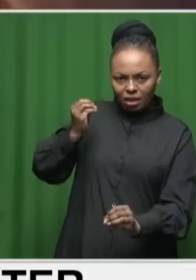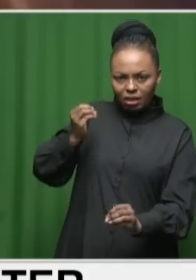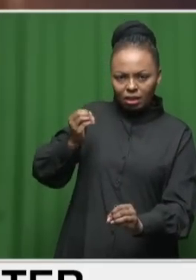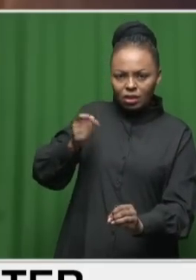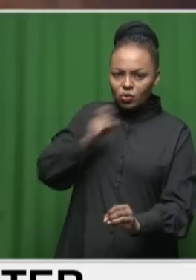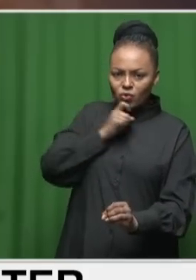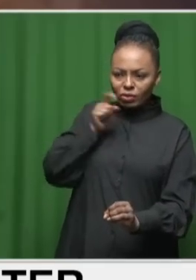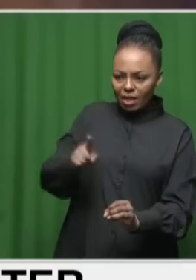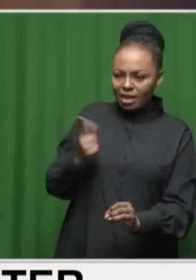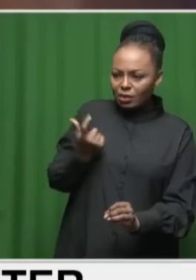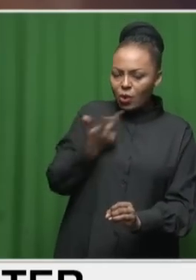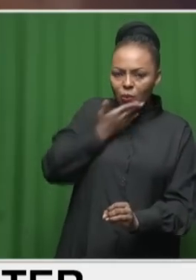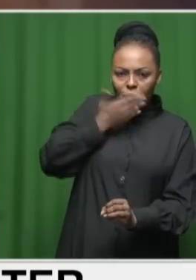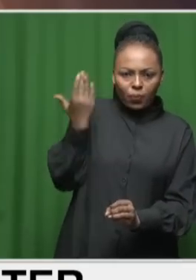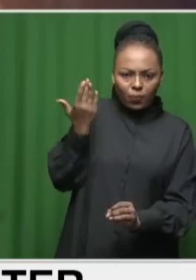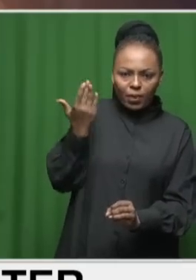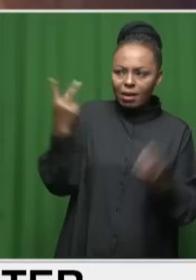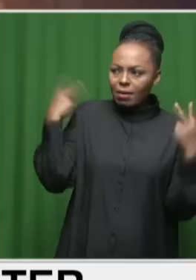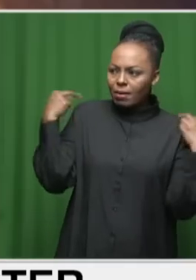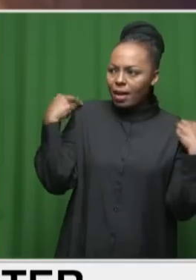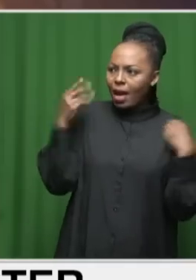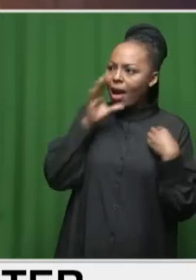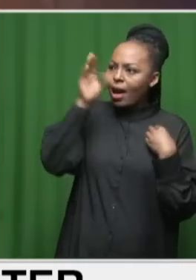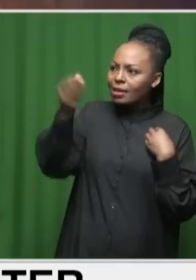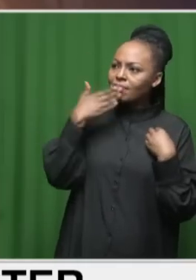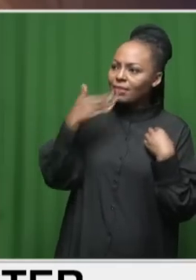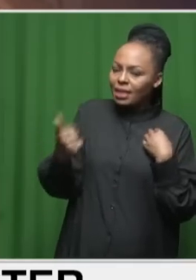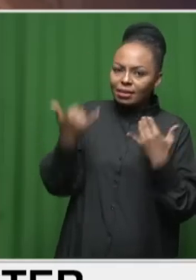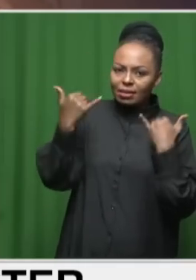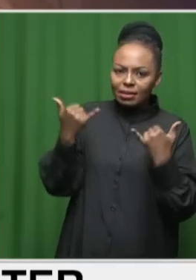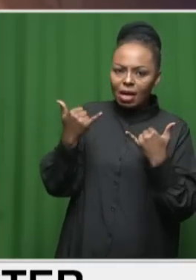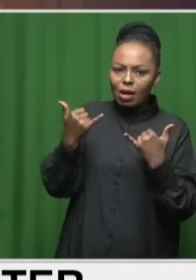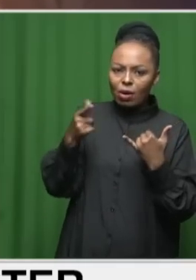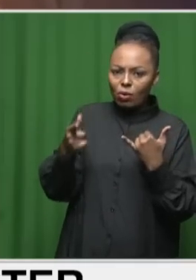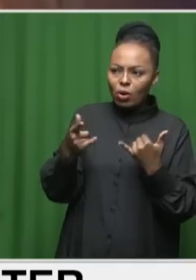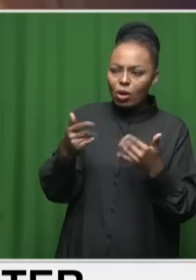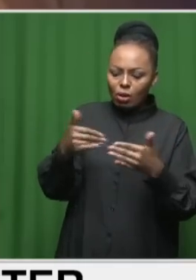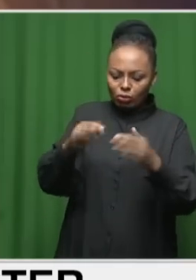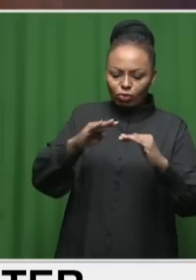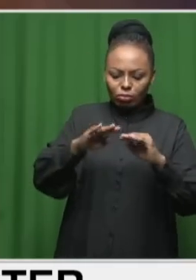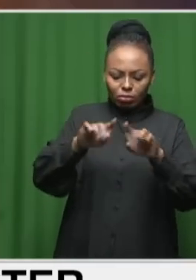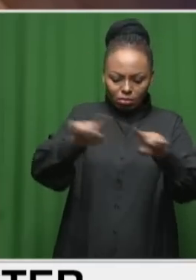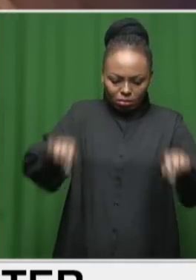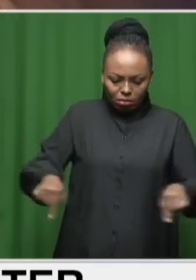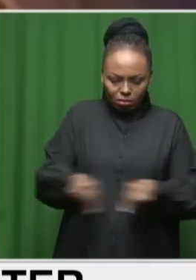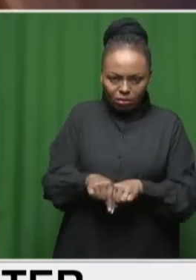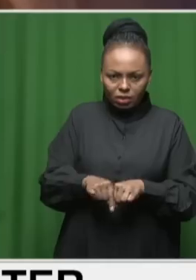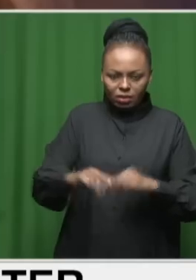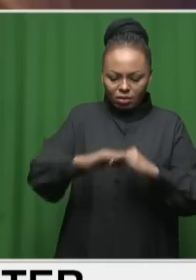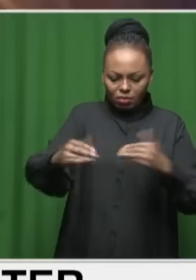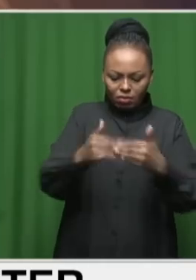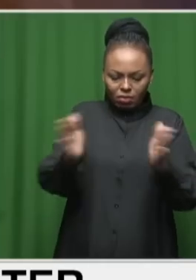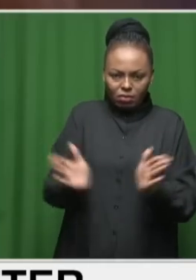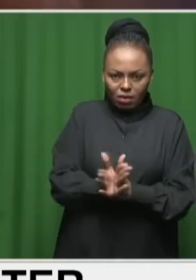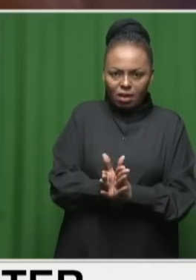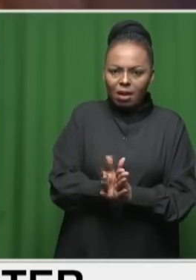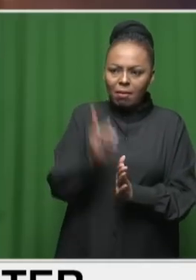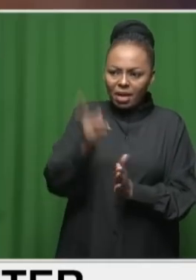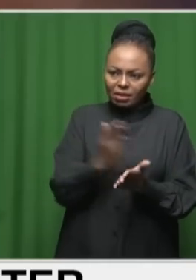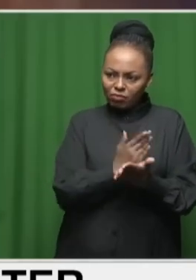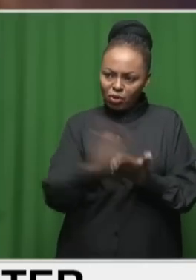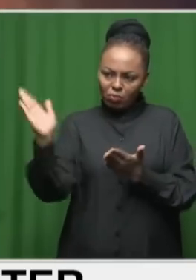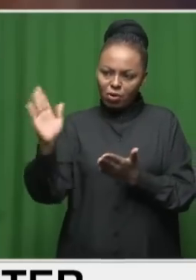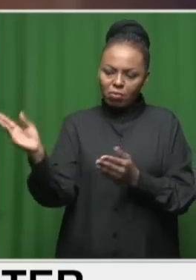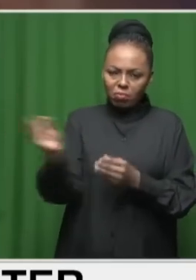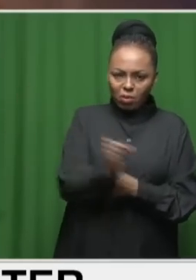have been asking for years, can you please replace these toilet pots with cast iron ones? And G4S has refused because